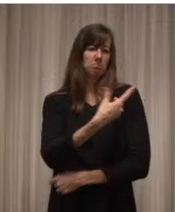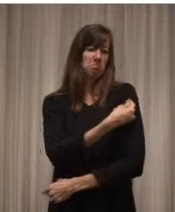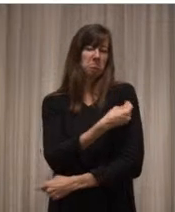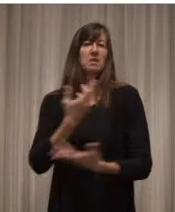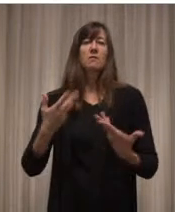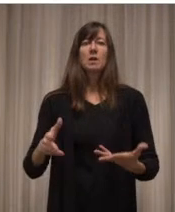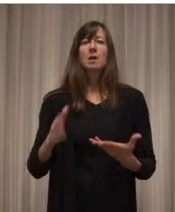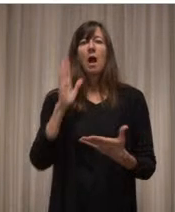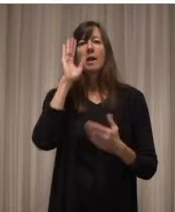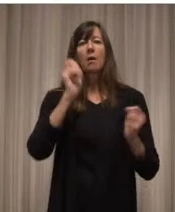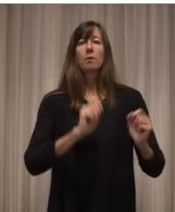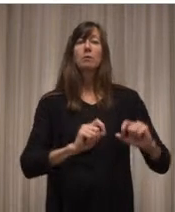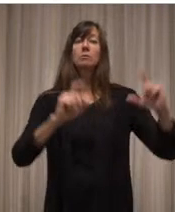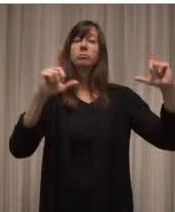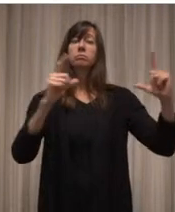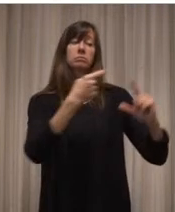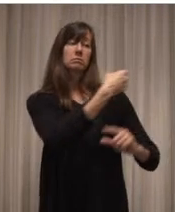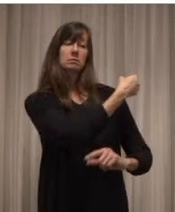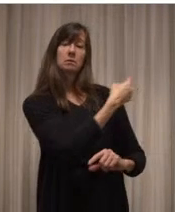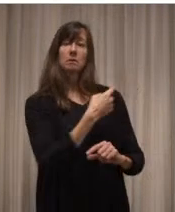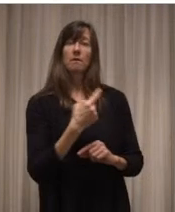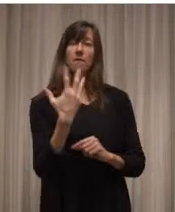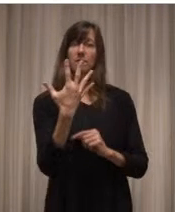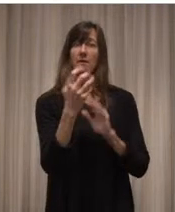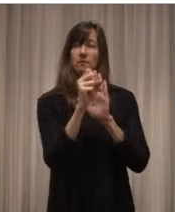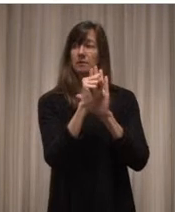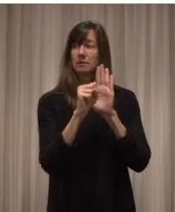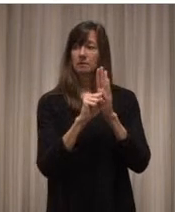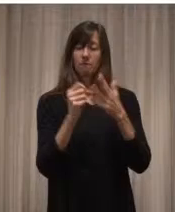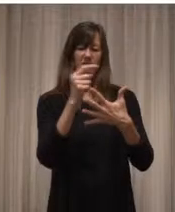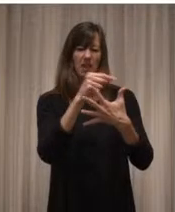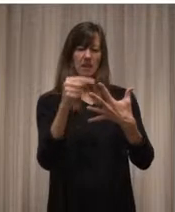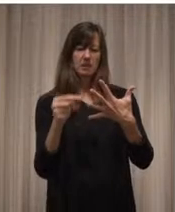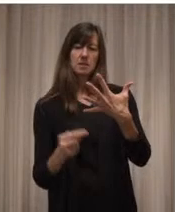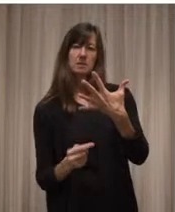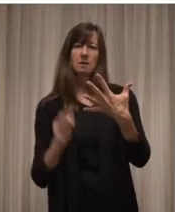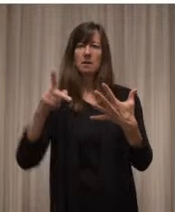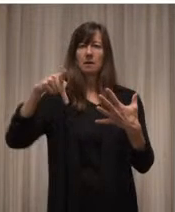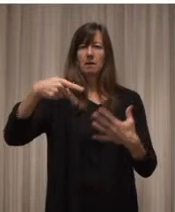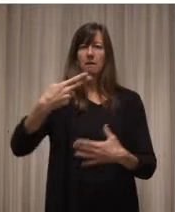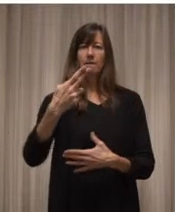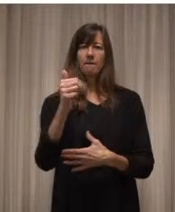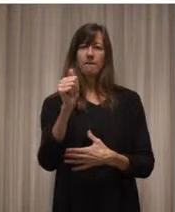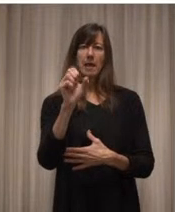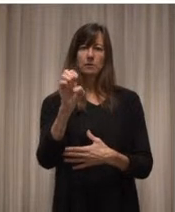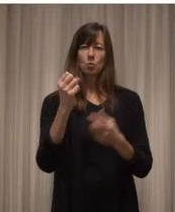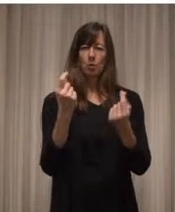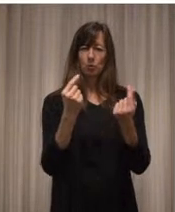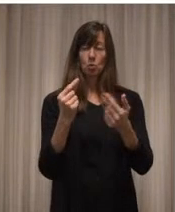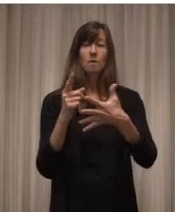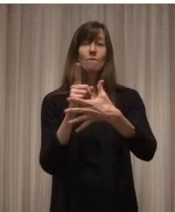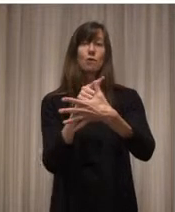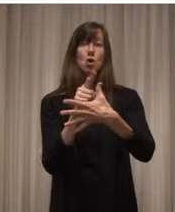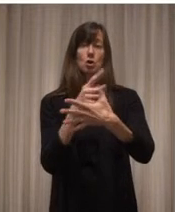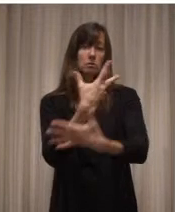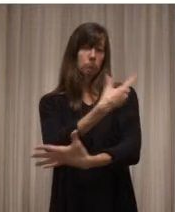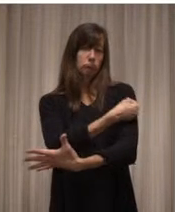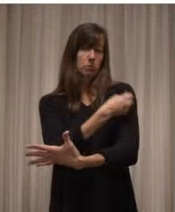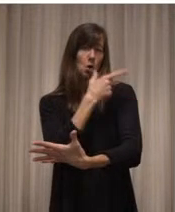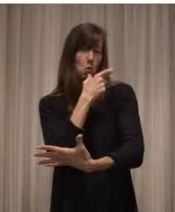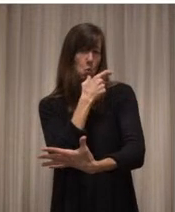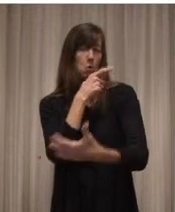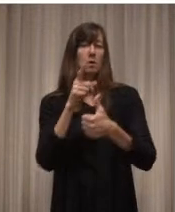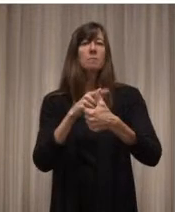as a reminder. The first phase you can see focused on our healthcare workers that are most exposed